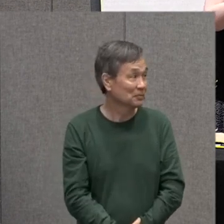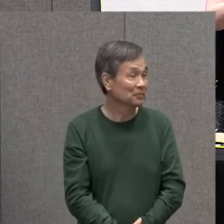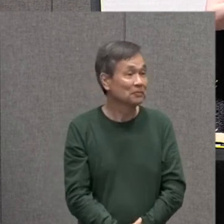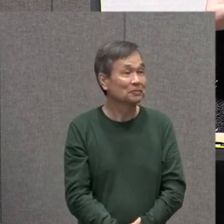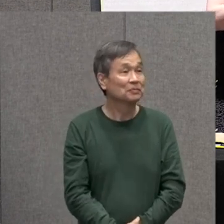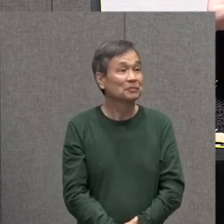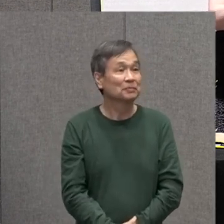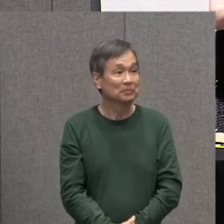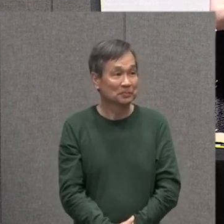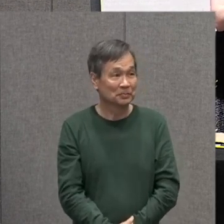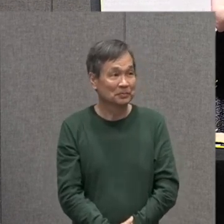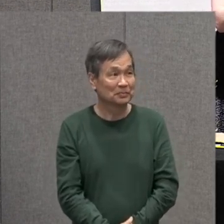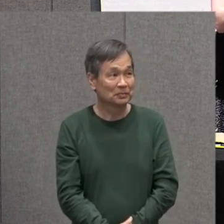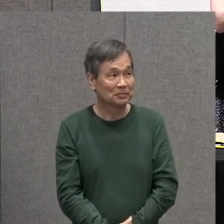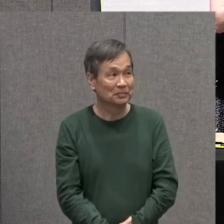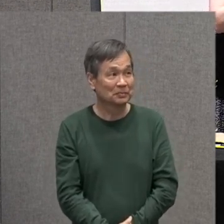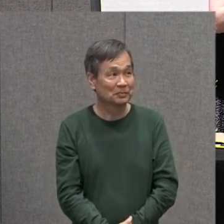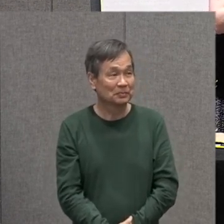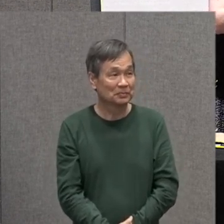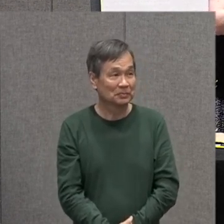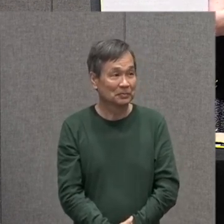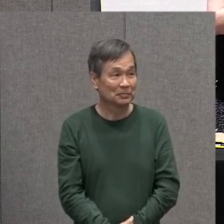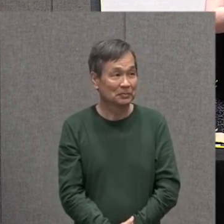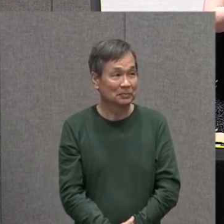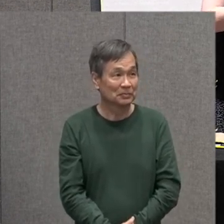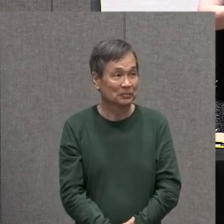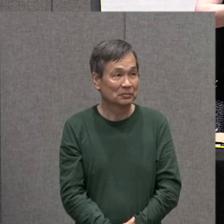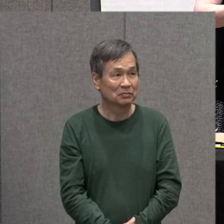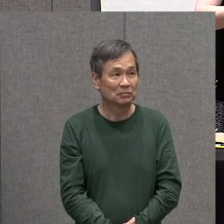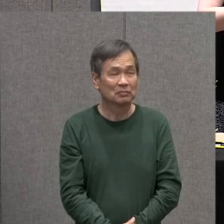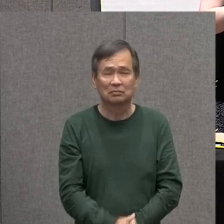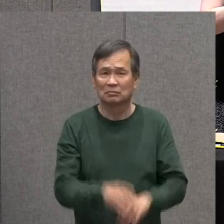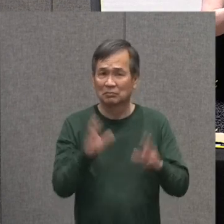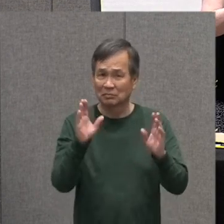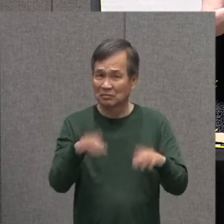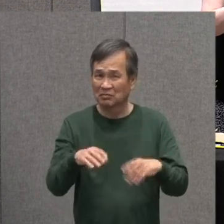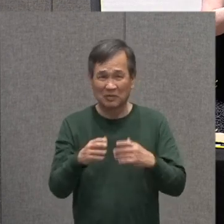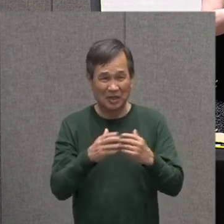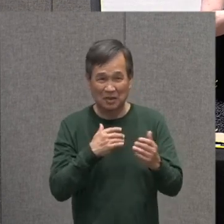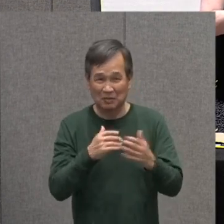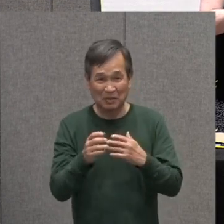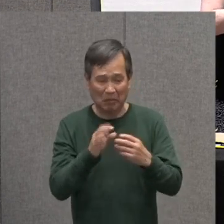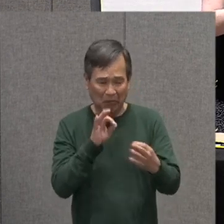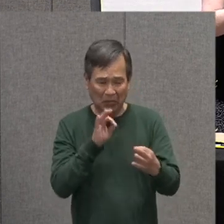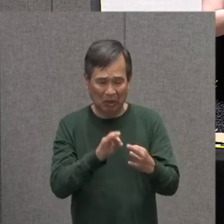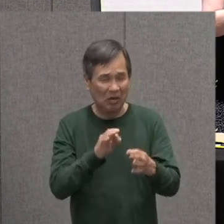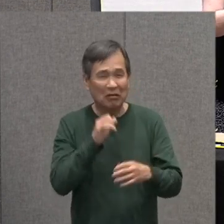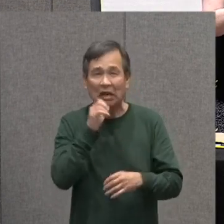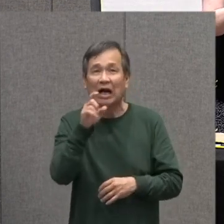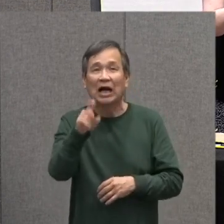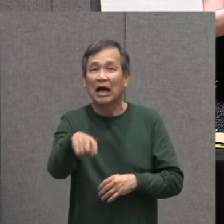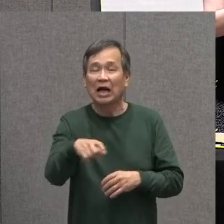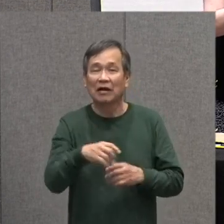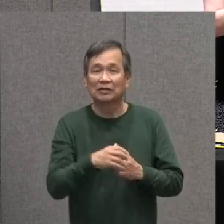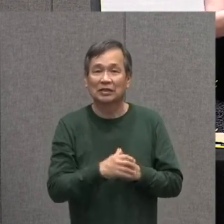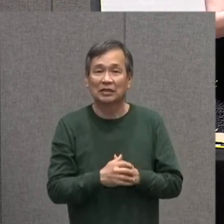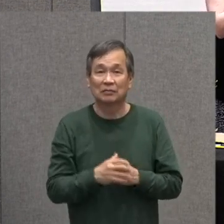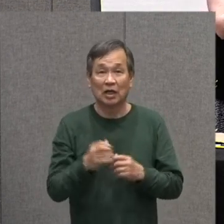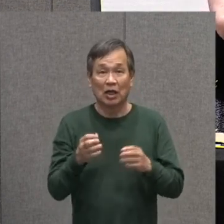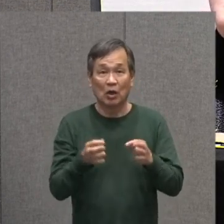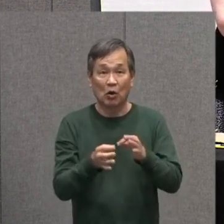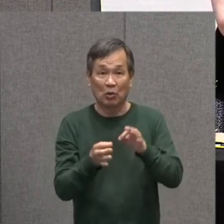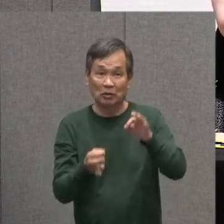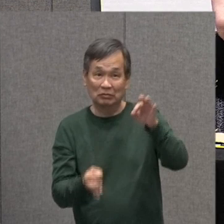forward and backward. And it's okay if they're kind of different sized as you go down. But what's cool is when you open